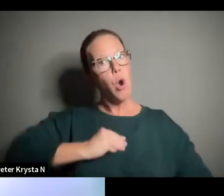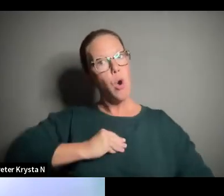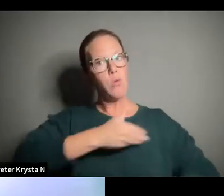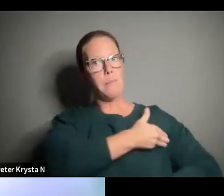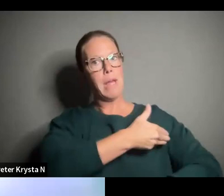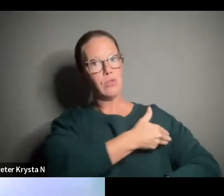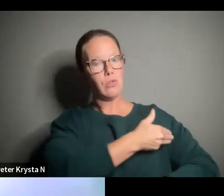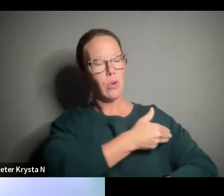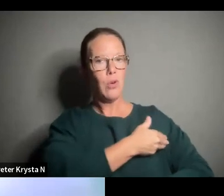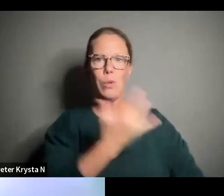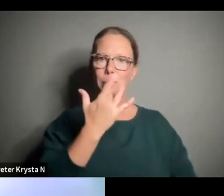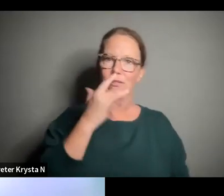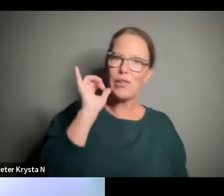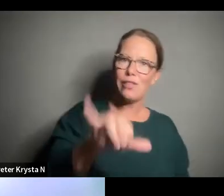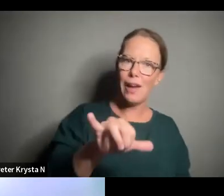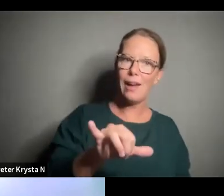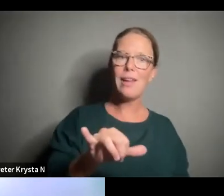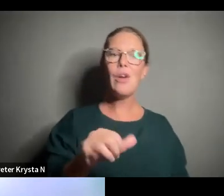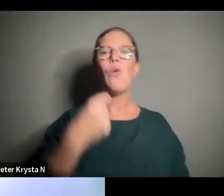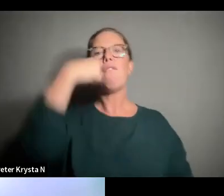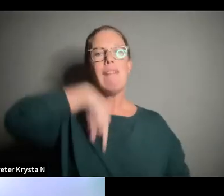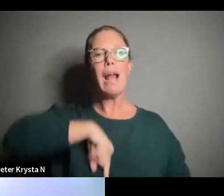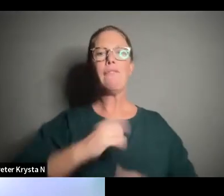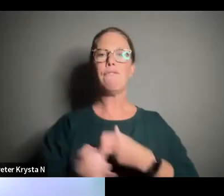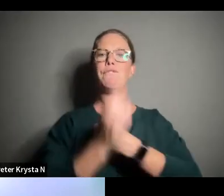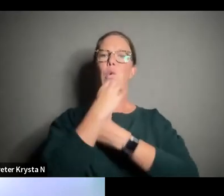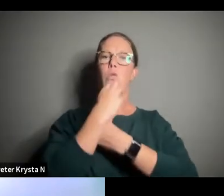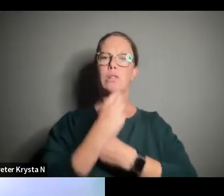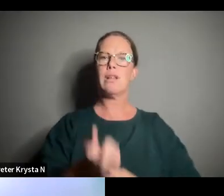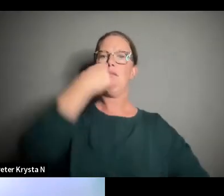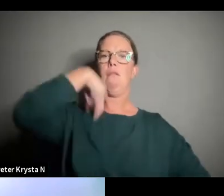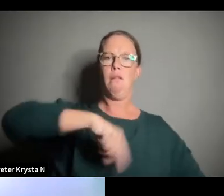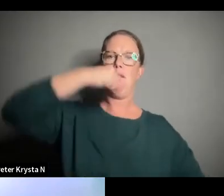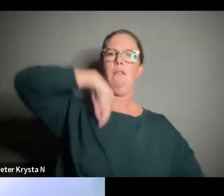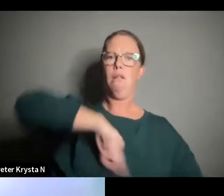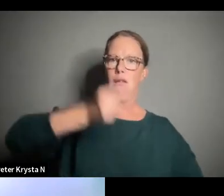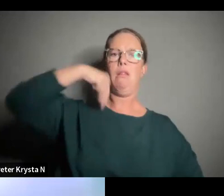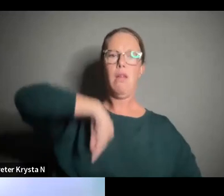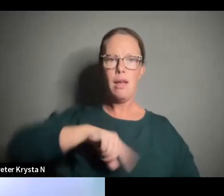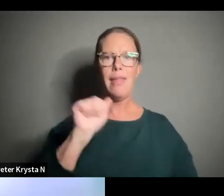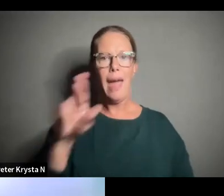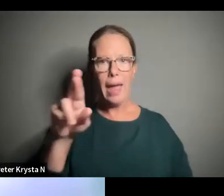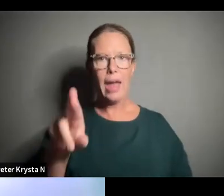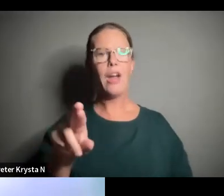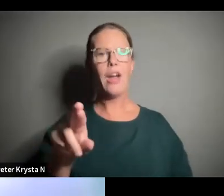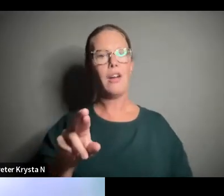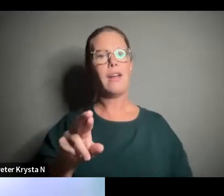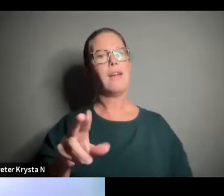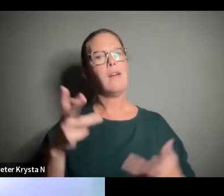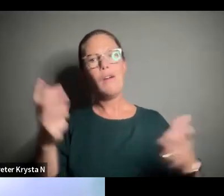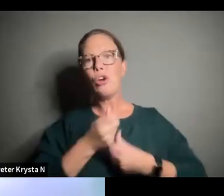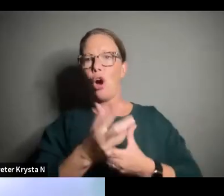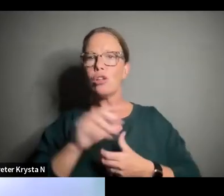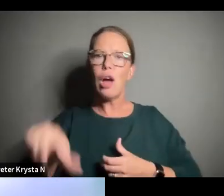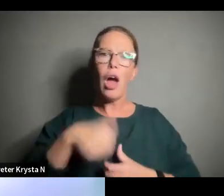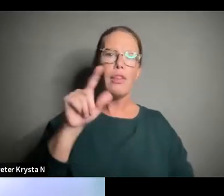muscle. When you're on a ventilator, that air is being forced in to your lungs. It's what leads to barotrauma, which leads